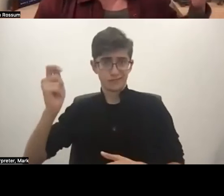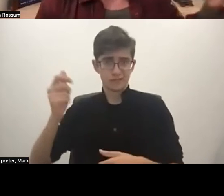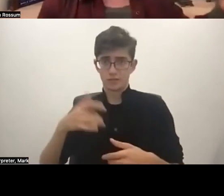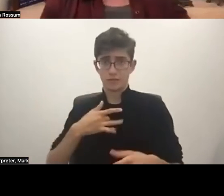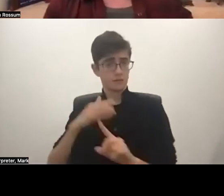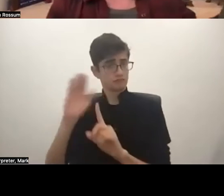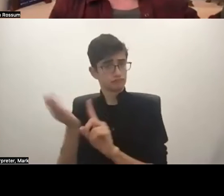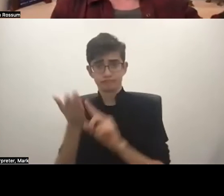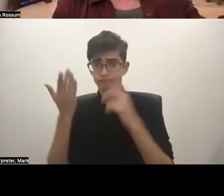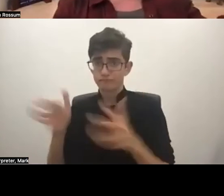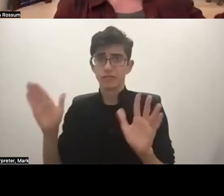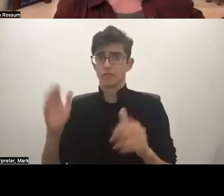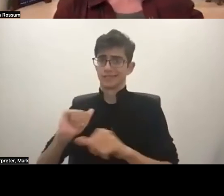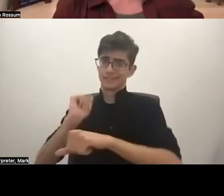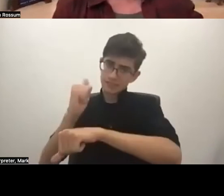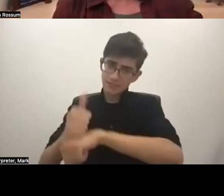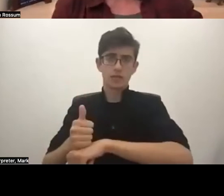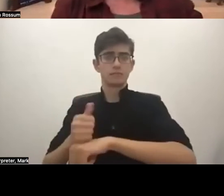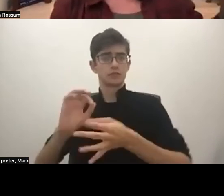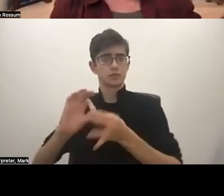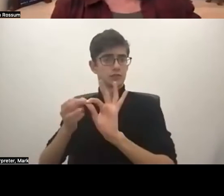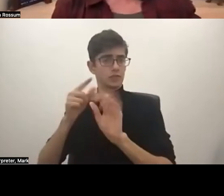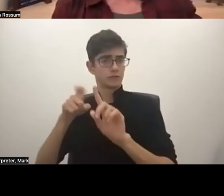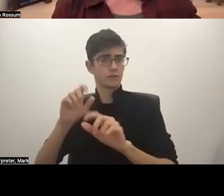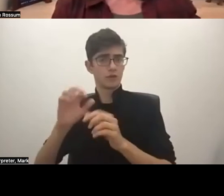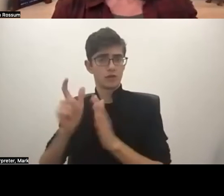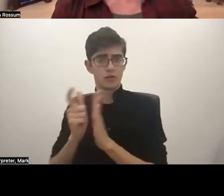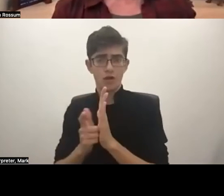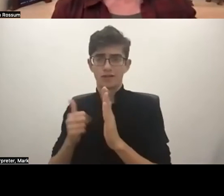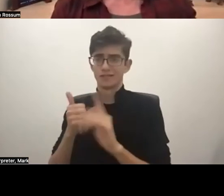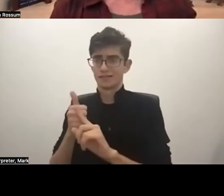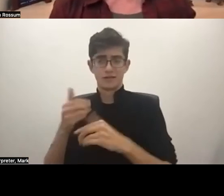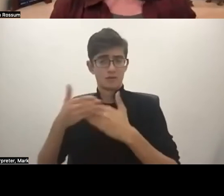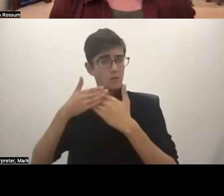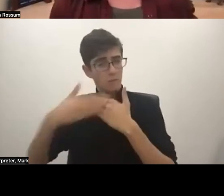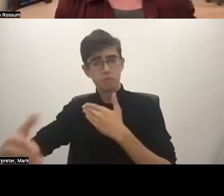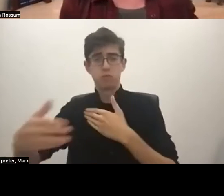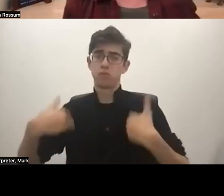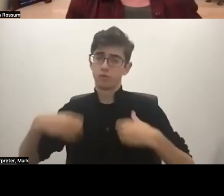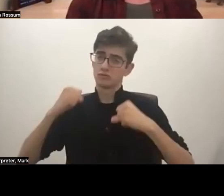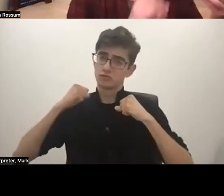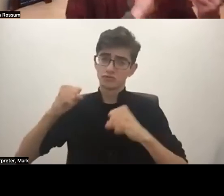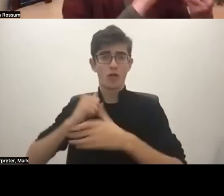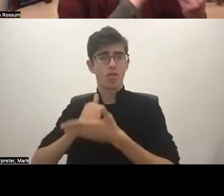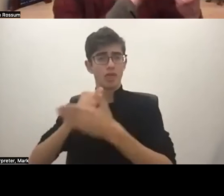a very powerful, enduring interpretation of Pennsylvania's language that has been